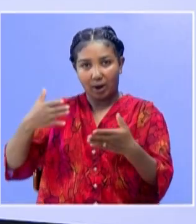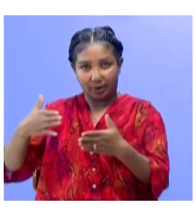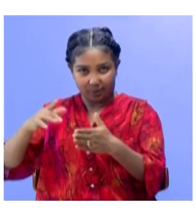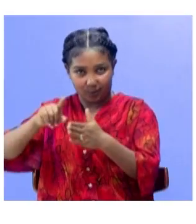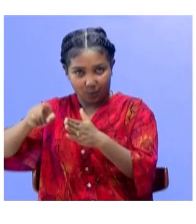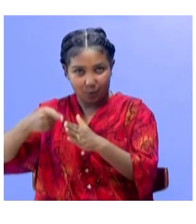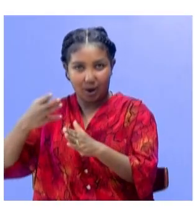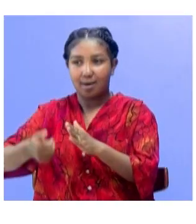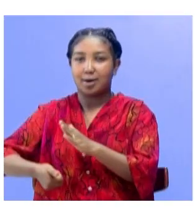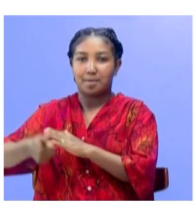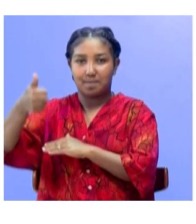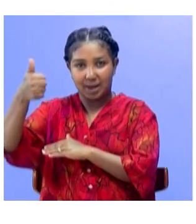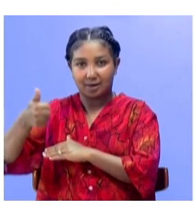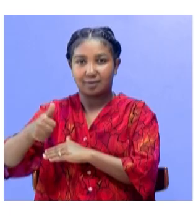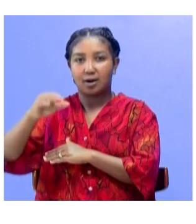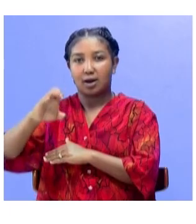comes a main clause.